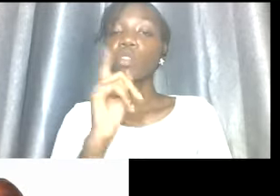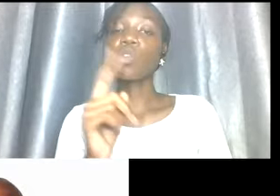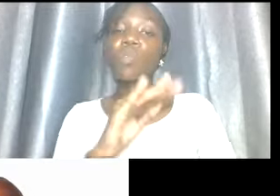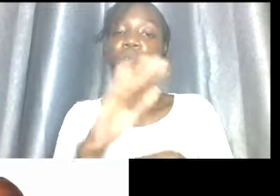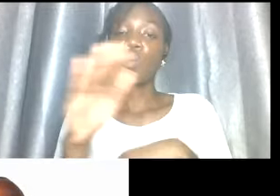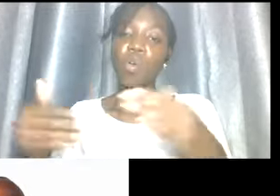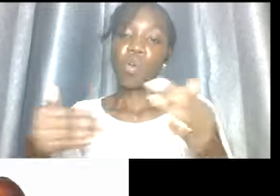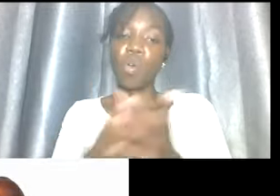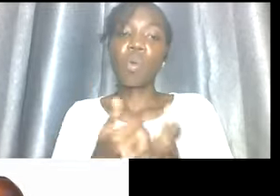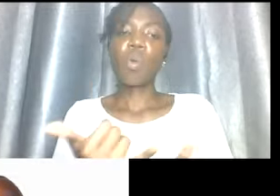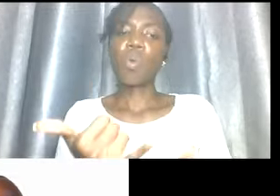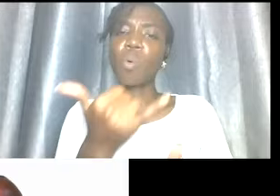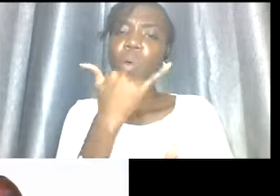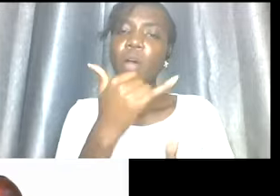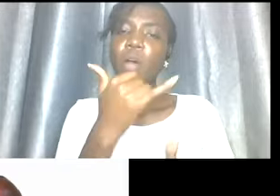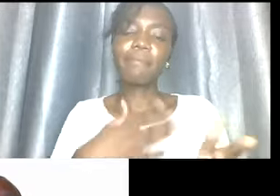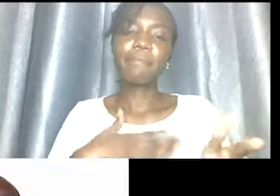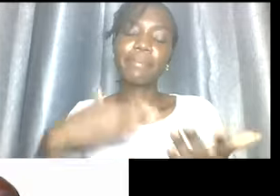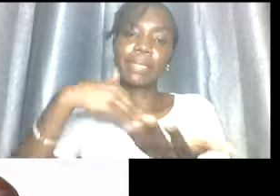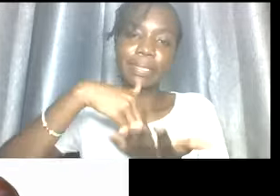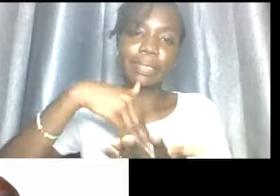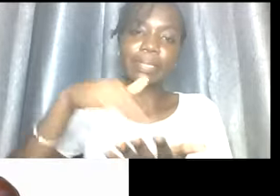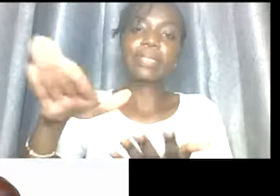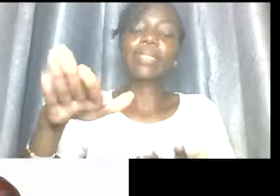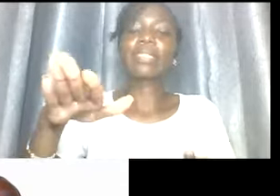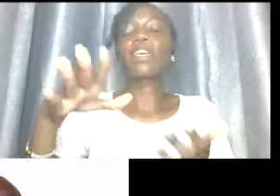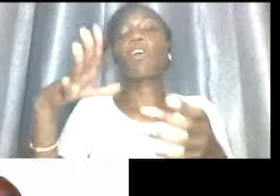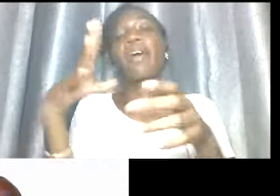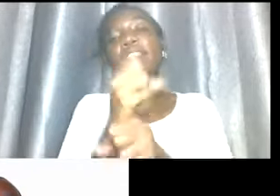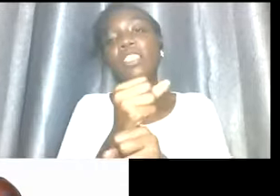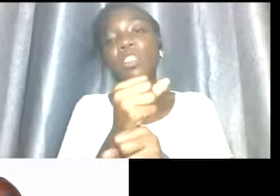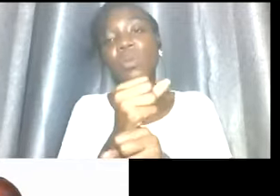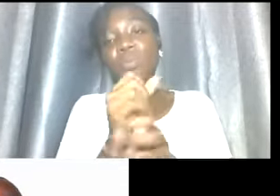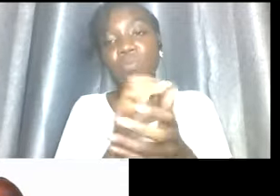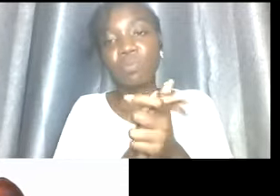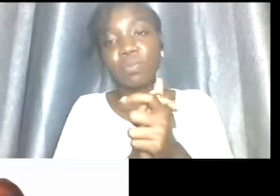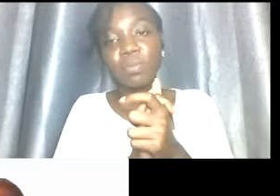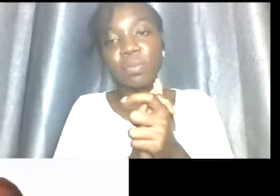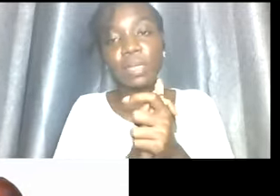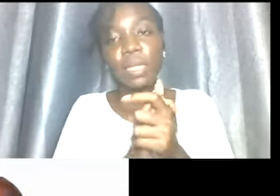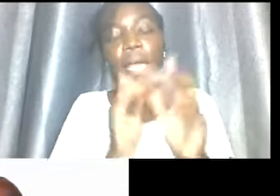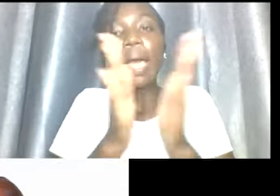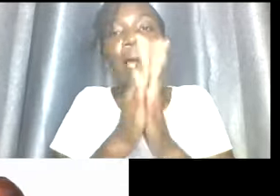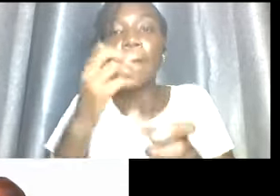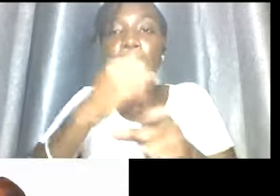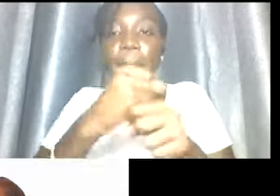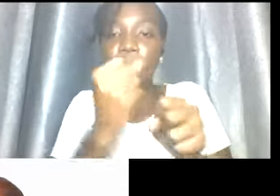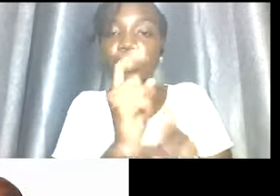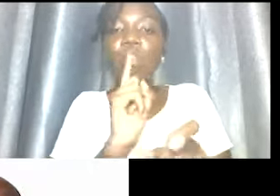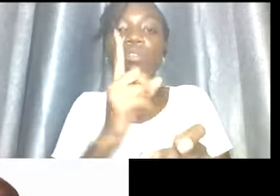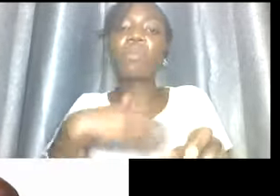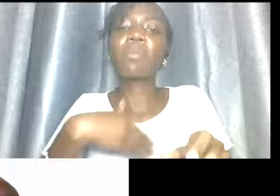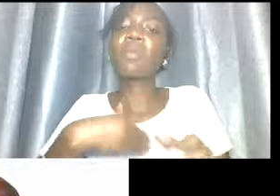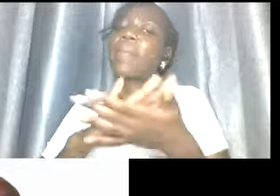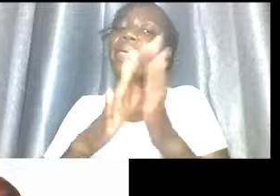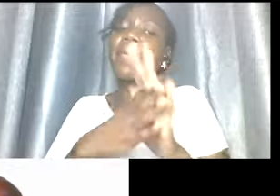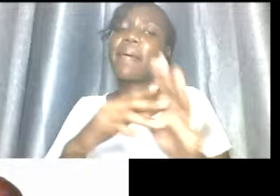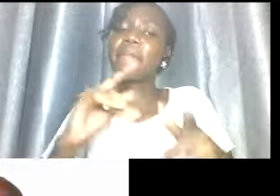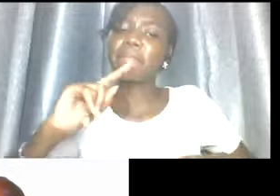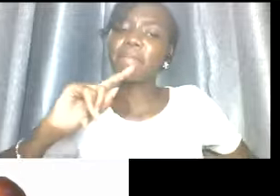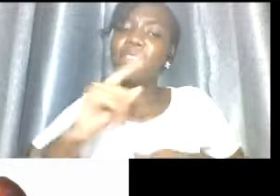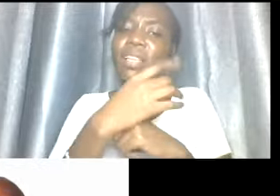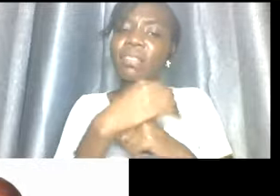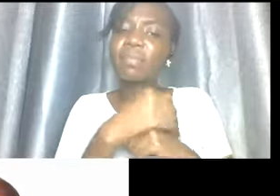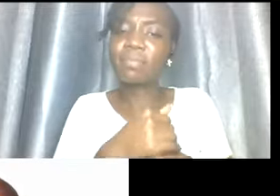that I ascended to within that organization, I ensured that I was the first. How did I do that?